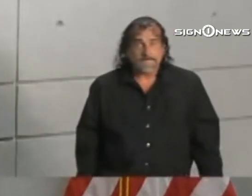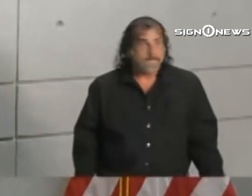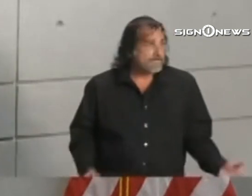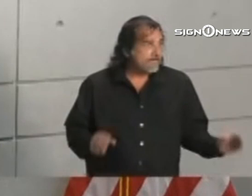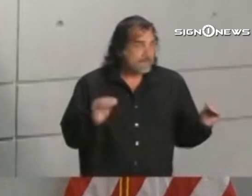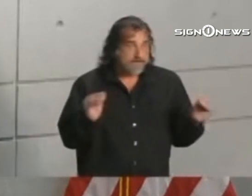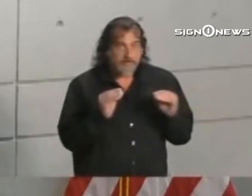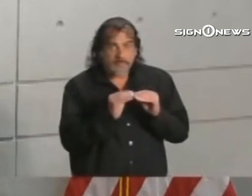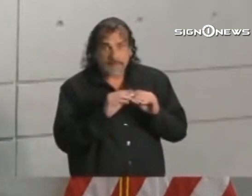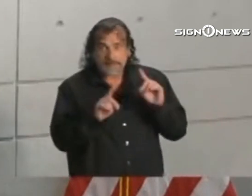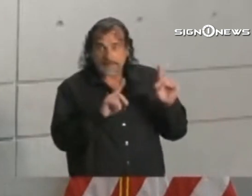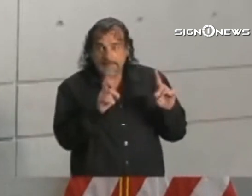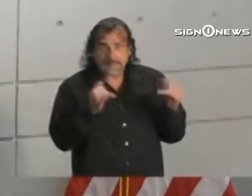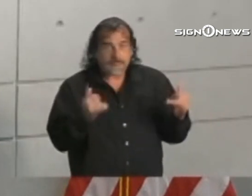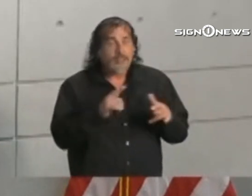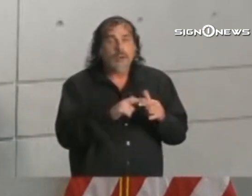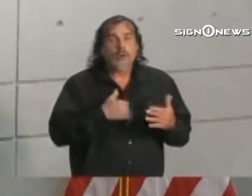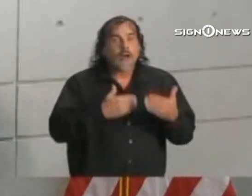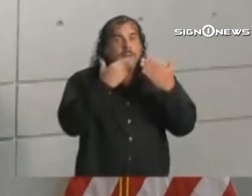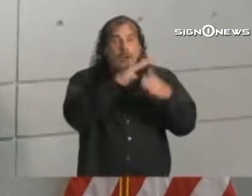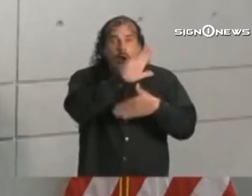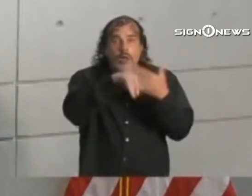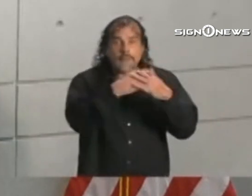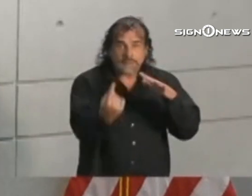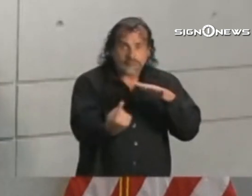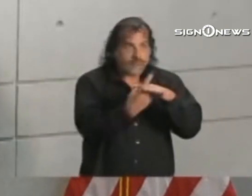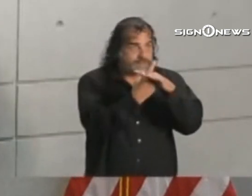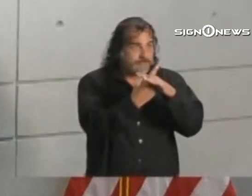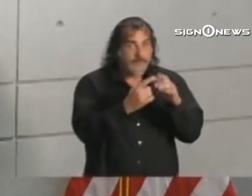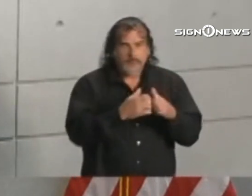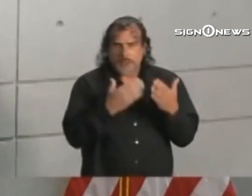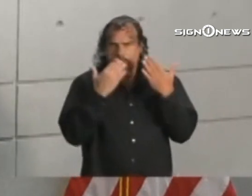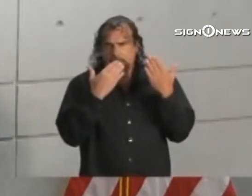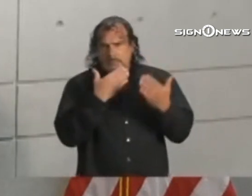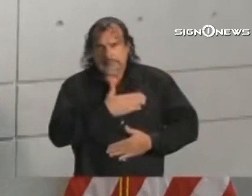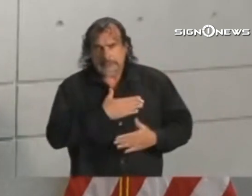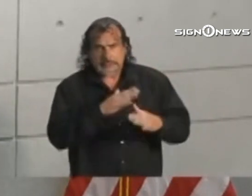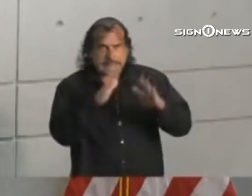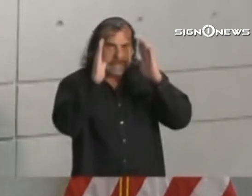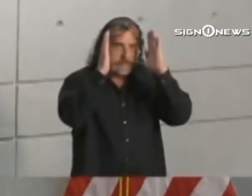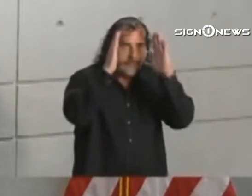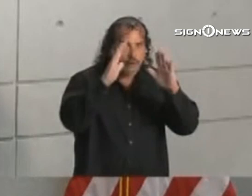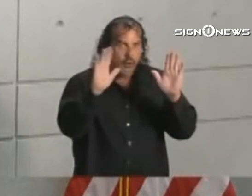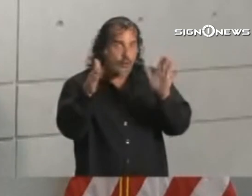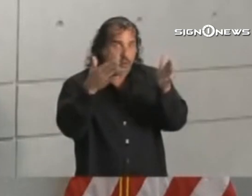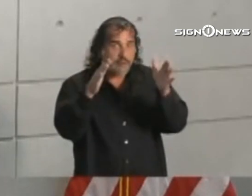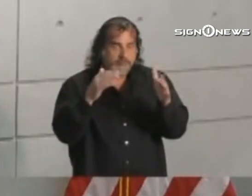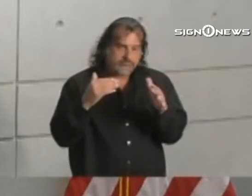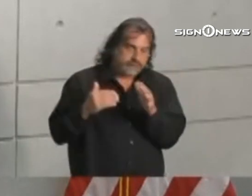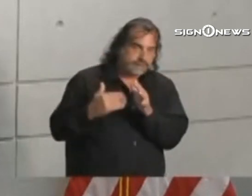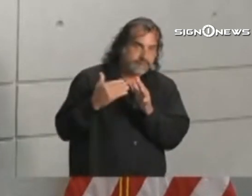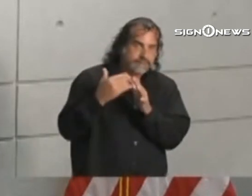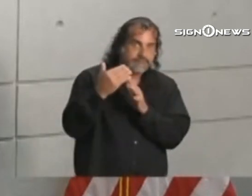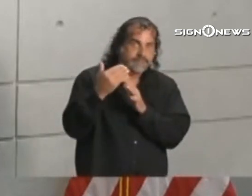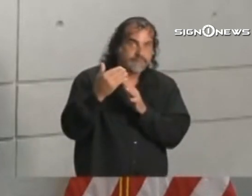Seeing no further questions at this time, again, I want to thank all of you for being here. Please be weather alert over the coming